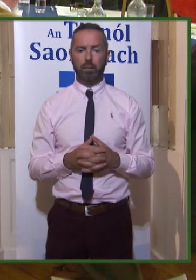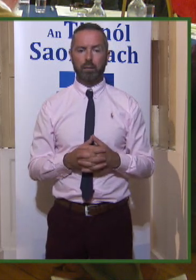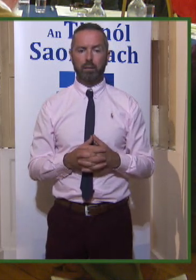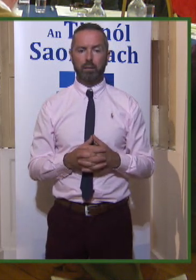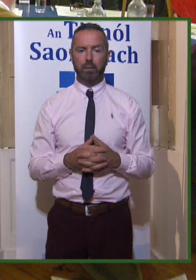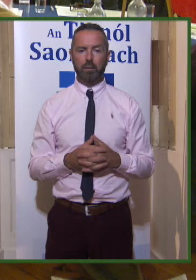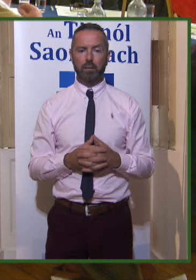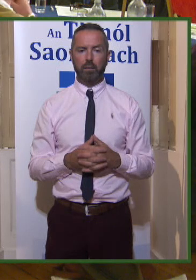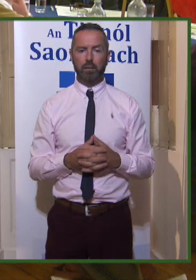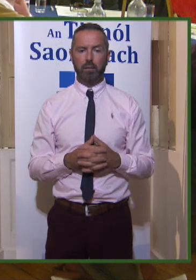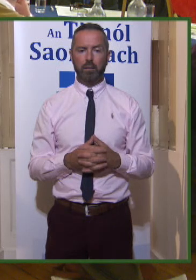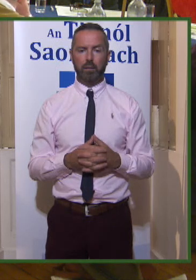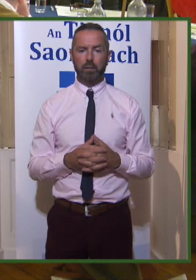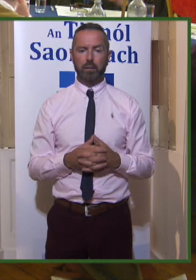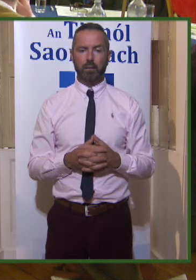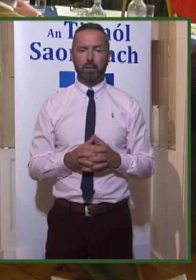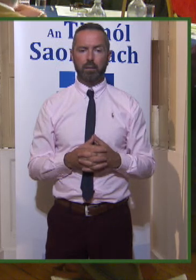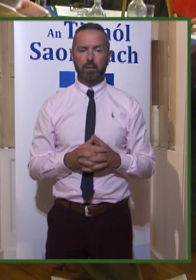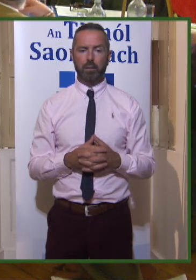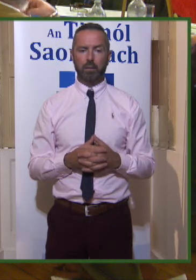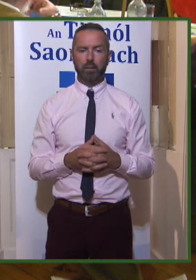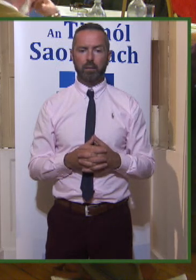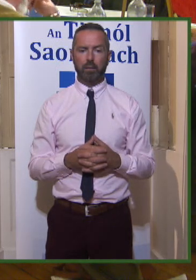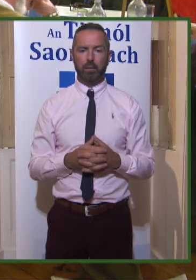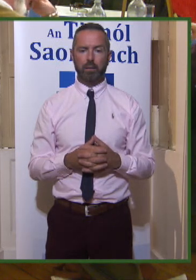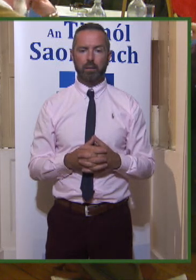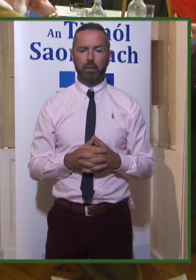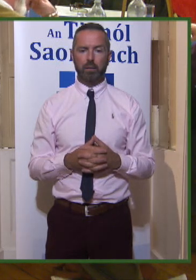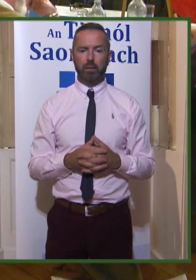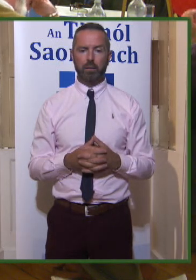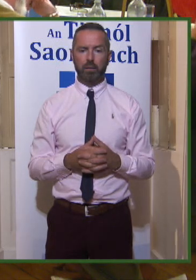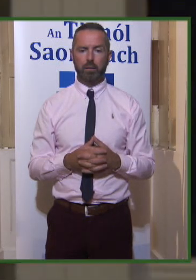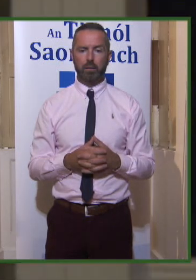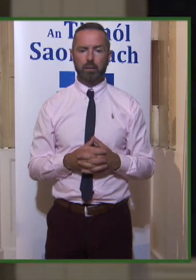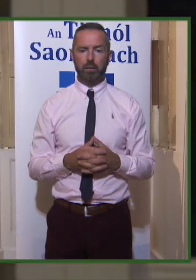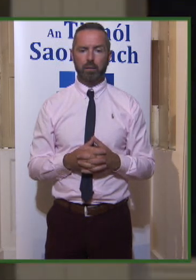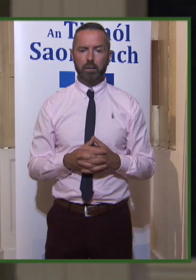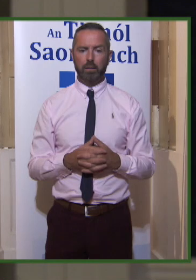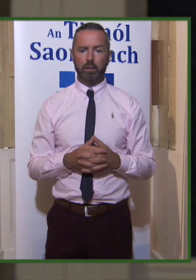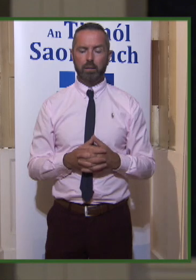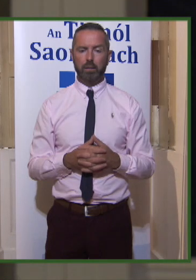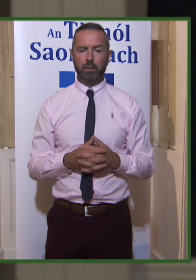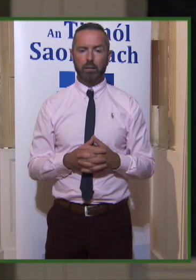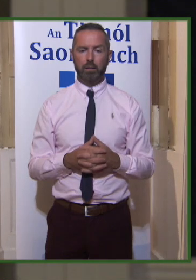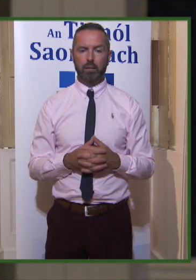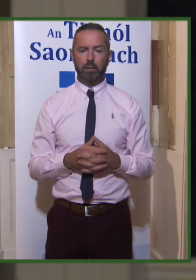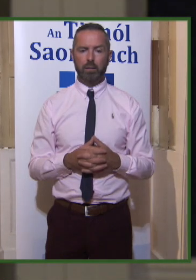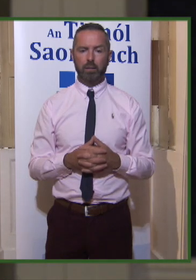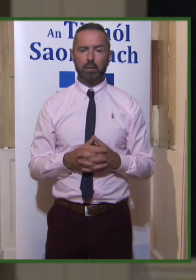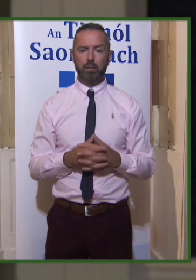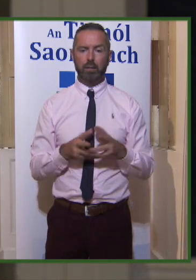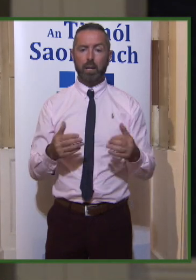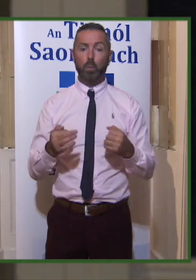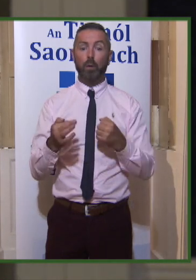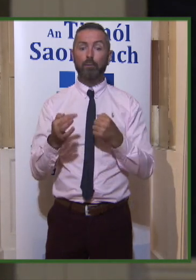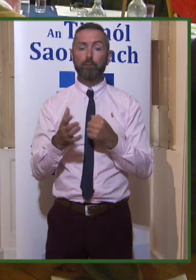What's your number? 30. Okay, and 4 then. 4? Yeah, no, for the proposal. Yeah, for